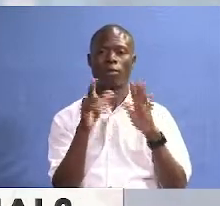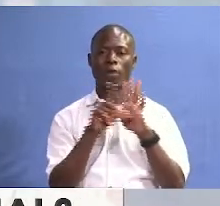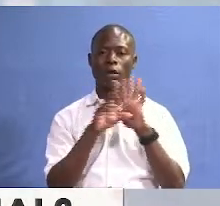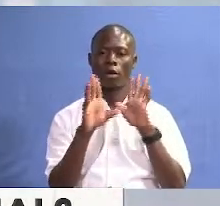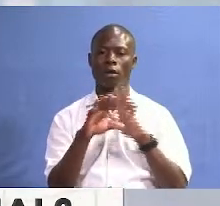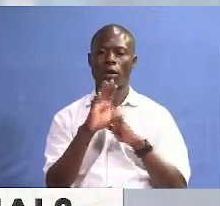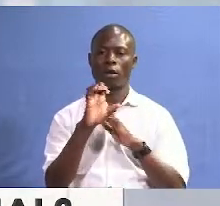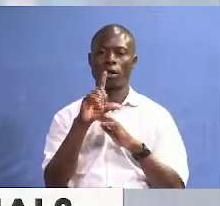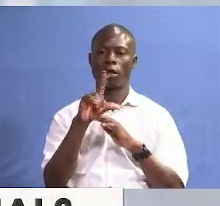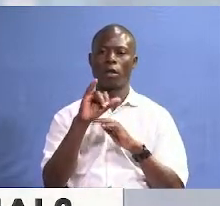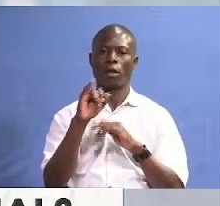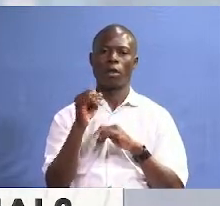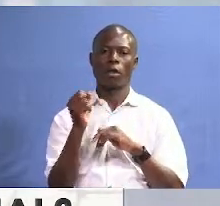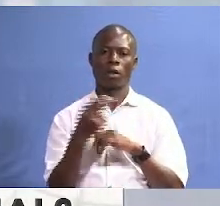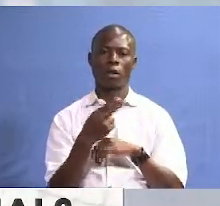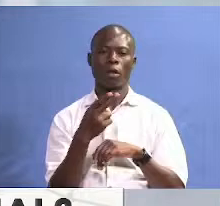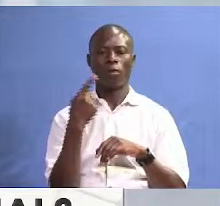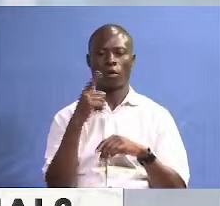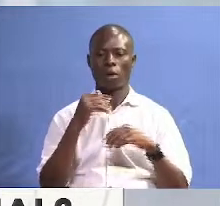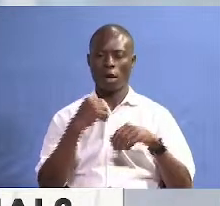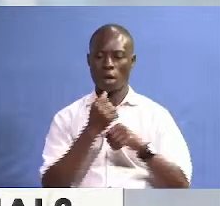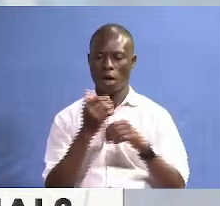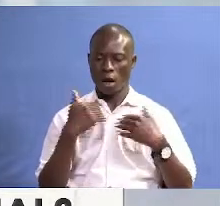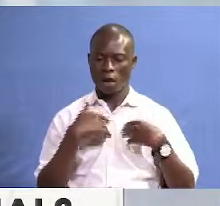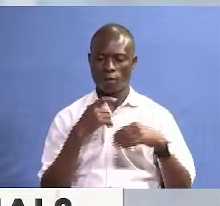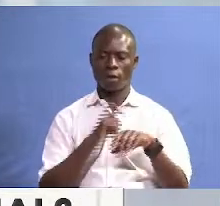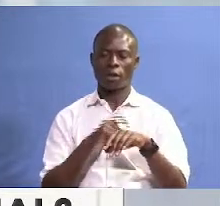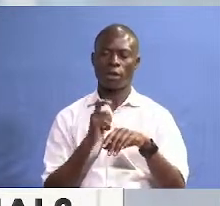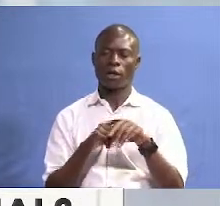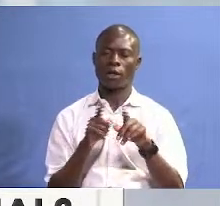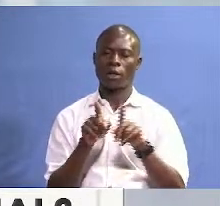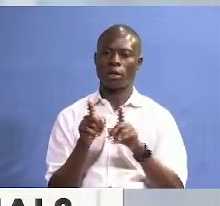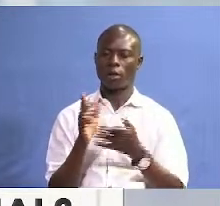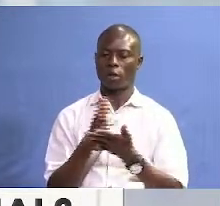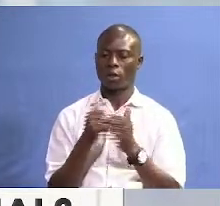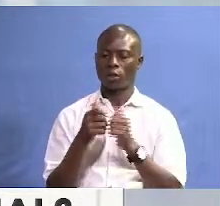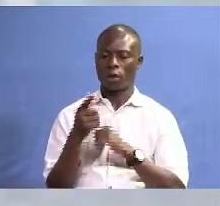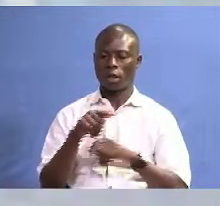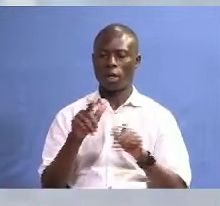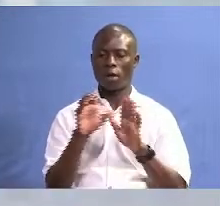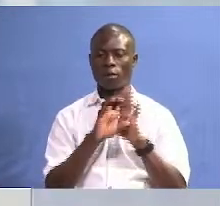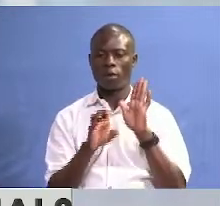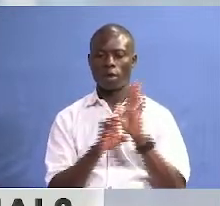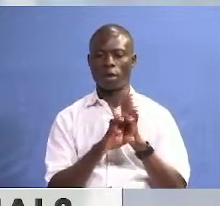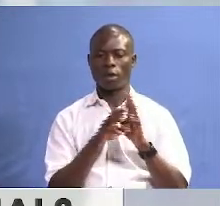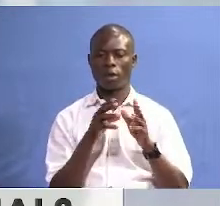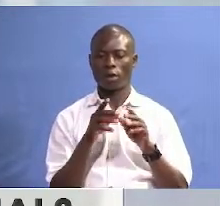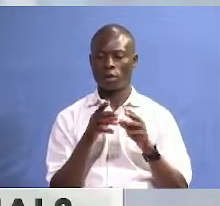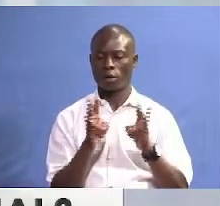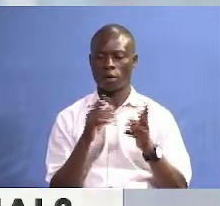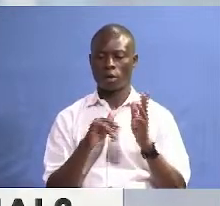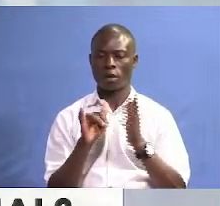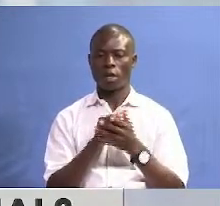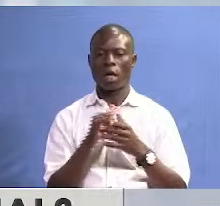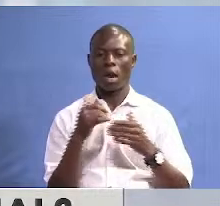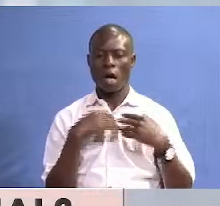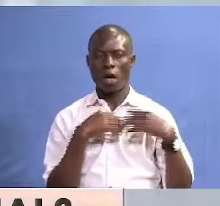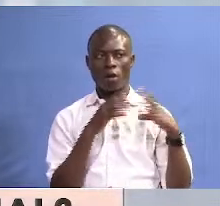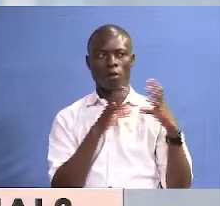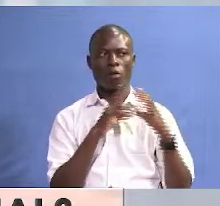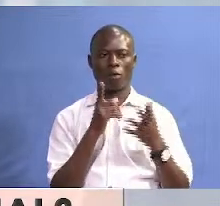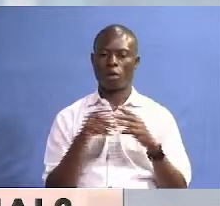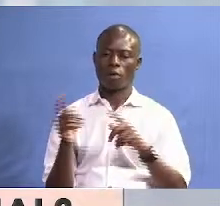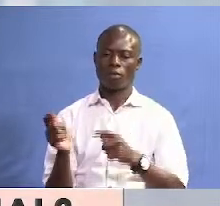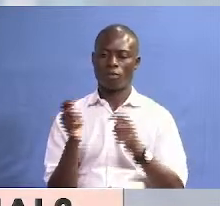Elijah Rotok, for making time to shed some light on this, constitutional matter, and in regard to what has